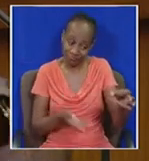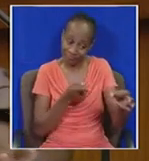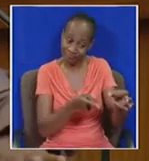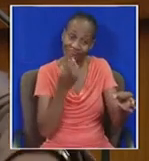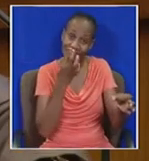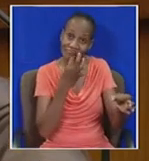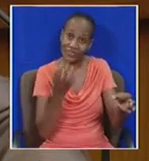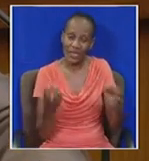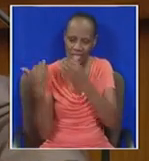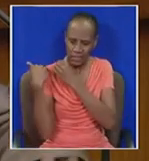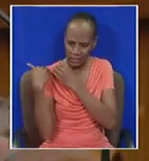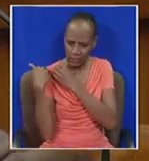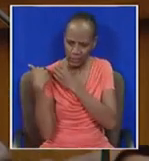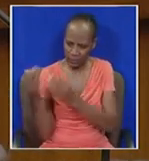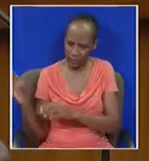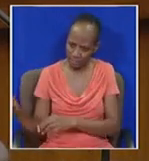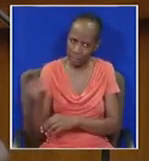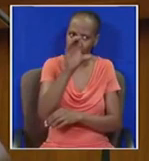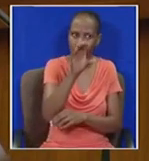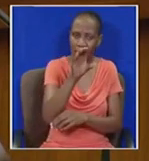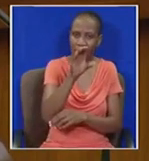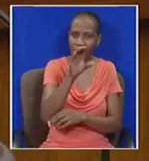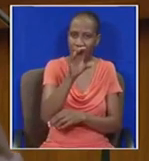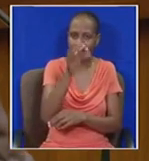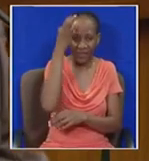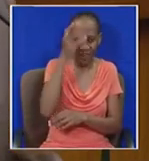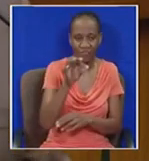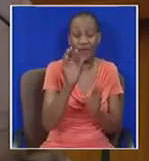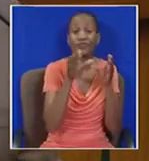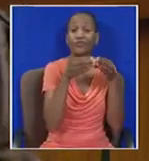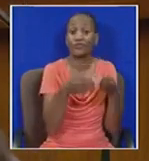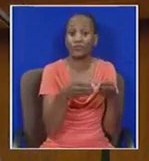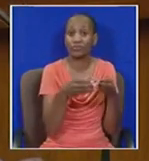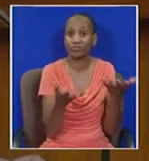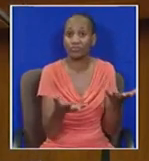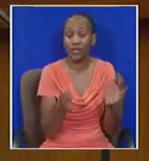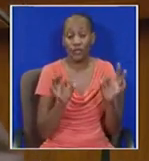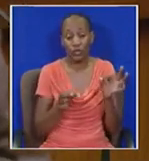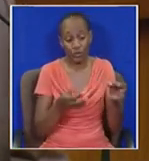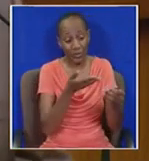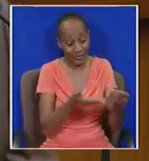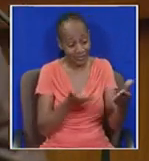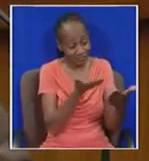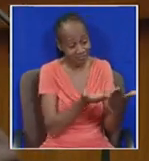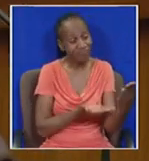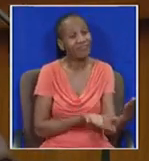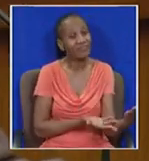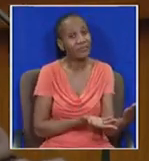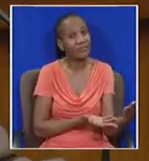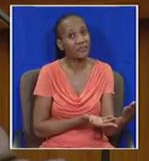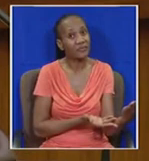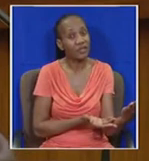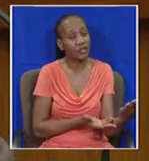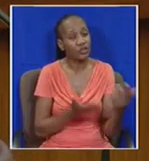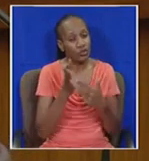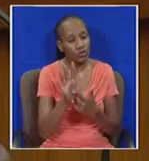a huge responsibility on the governing party. This historic document has been the founding document informing strategic